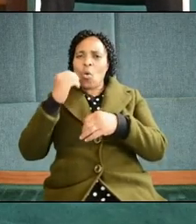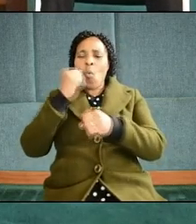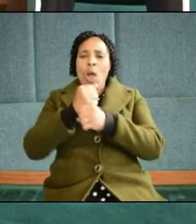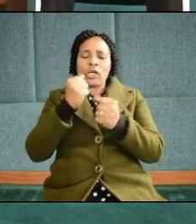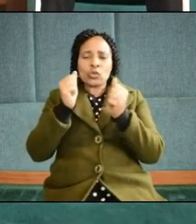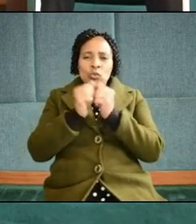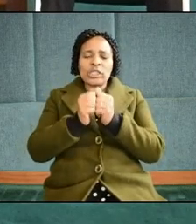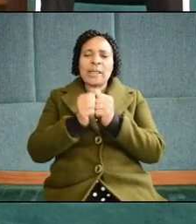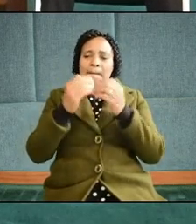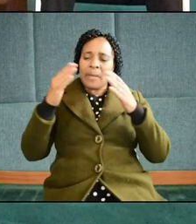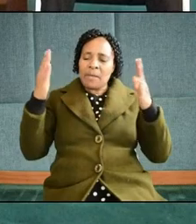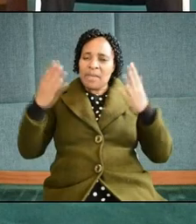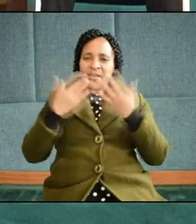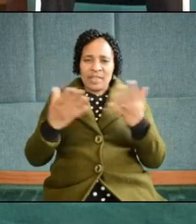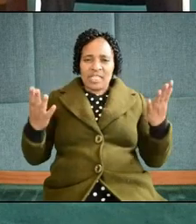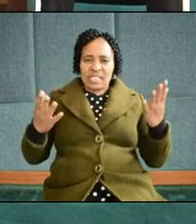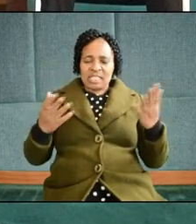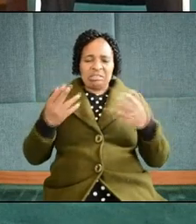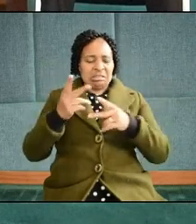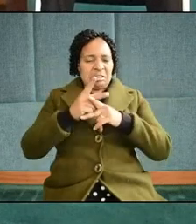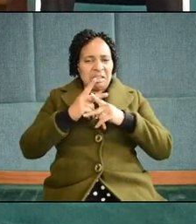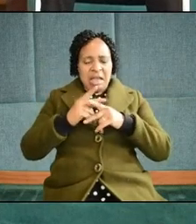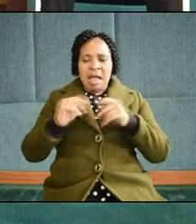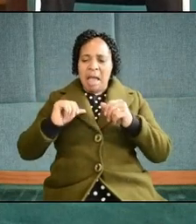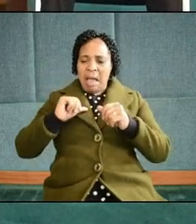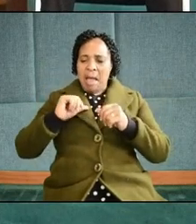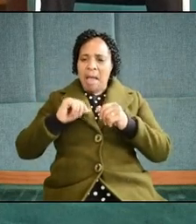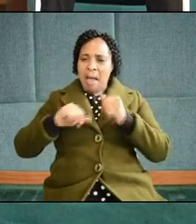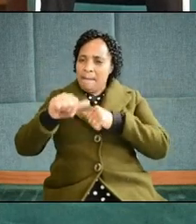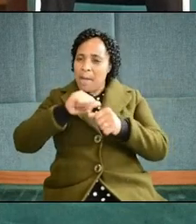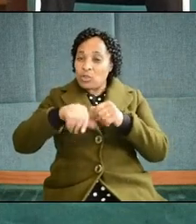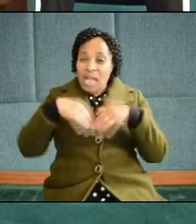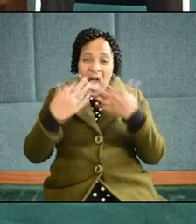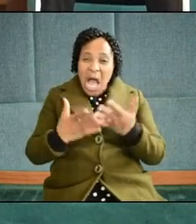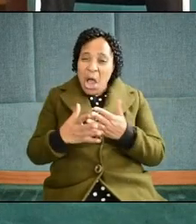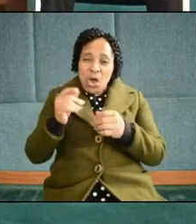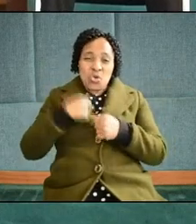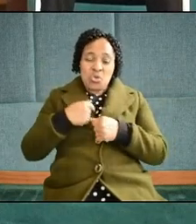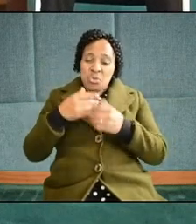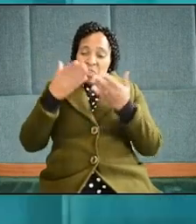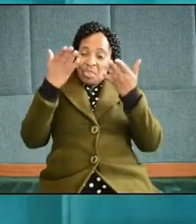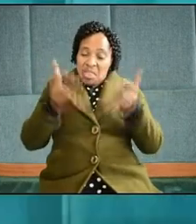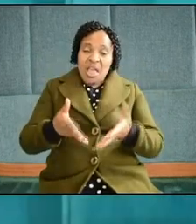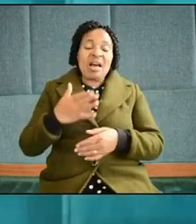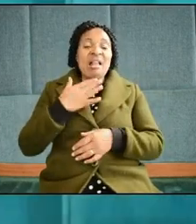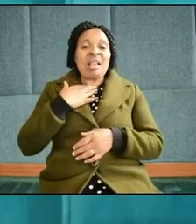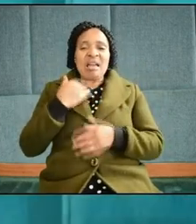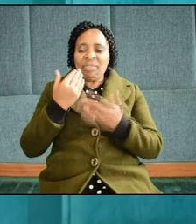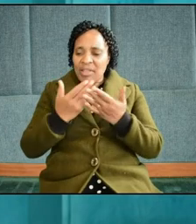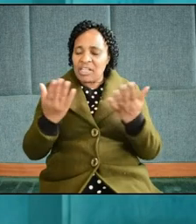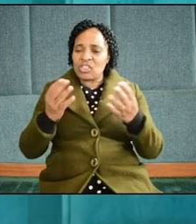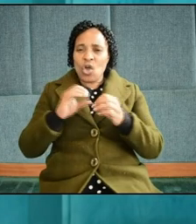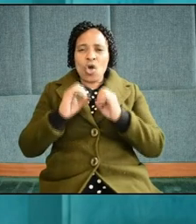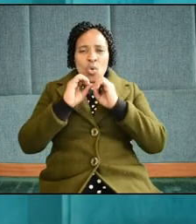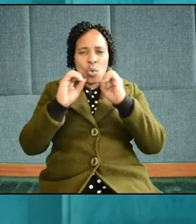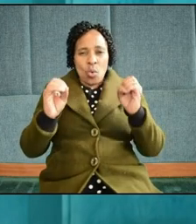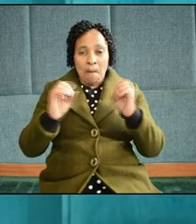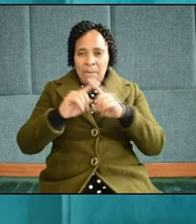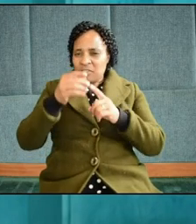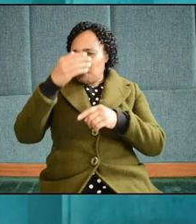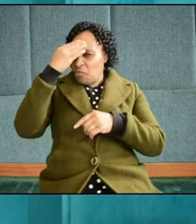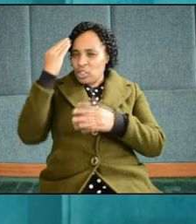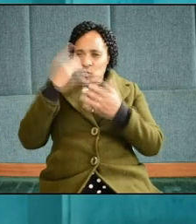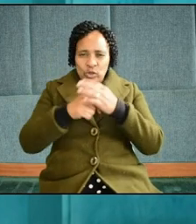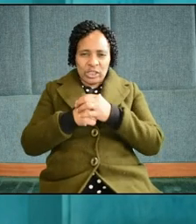big things of life. He doesn't care about our convenience or whether we like things or not. But we forget